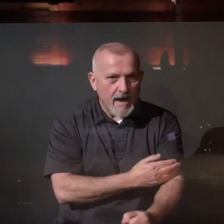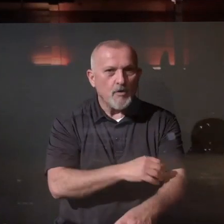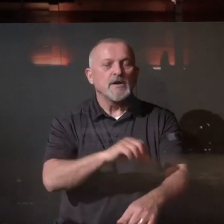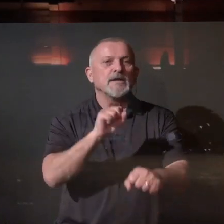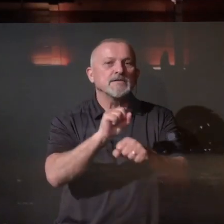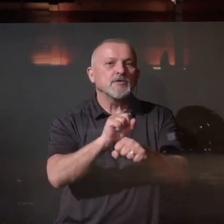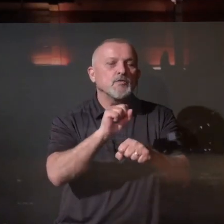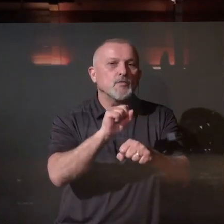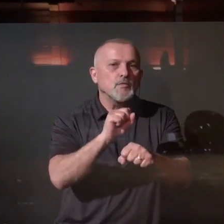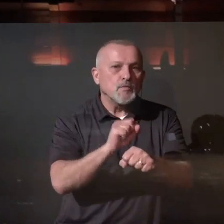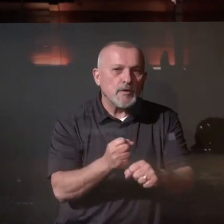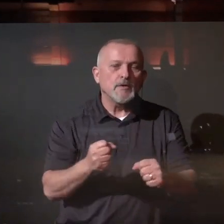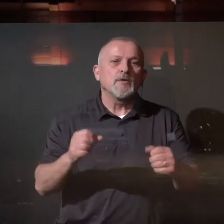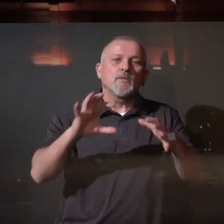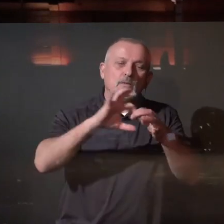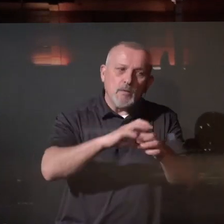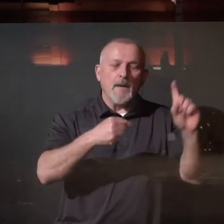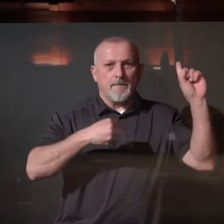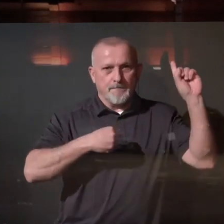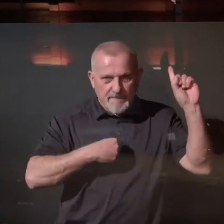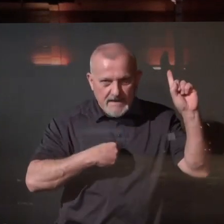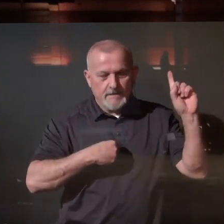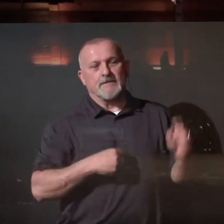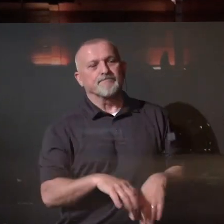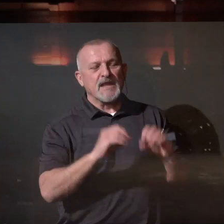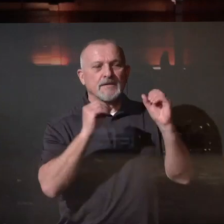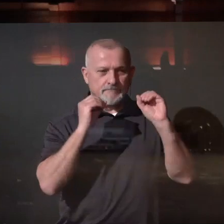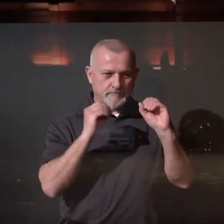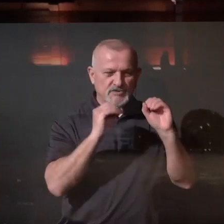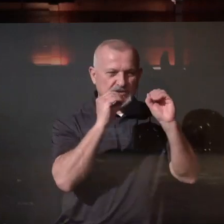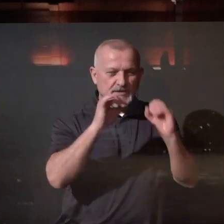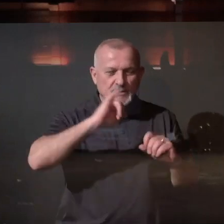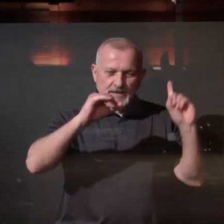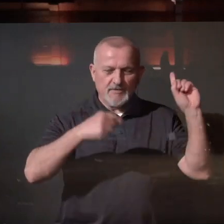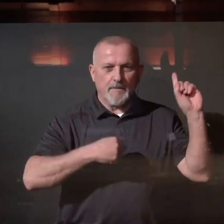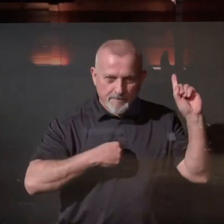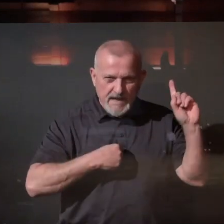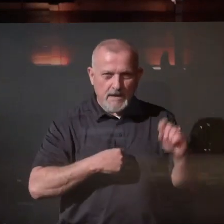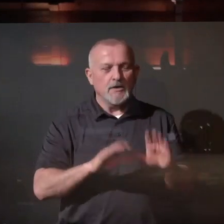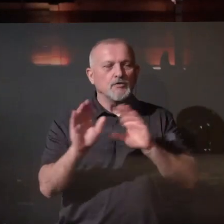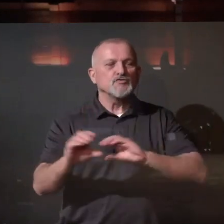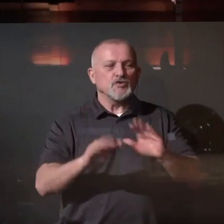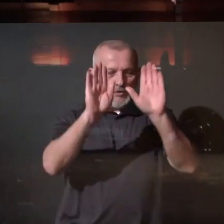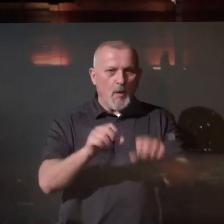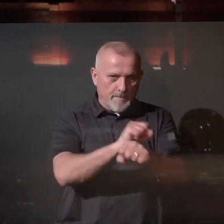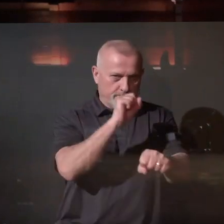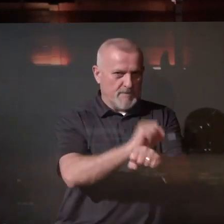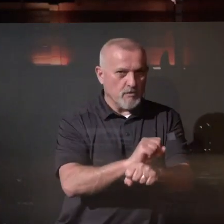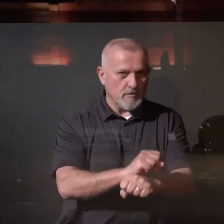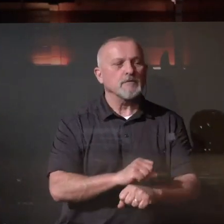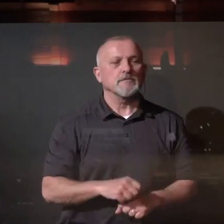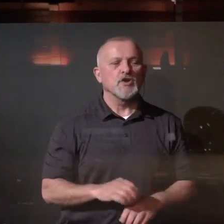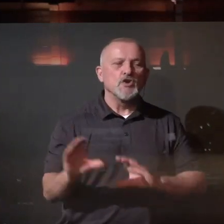work through me to perform these miracles, to teach the way that I teach, to love the way that I love, to live the way that I live, to raise me out of the grave and to